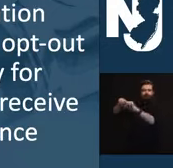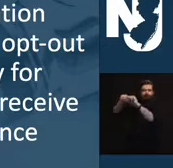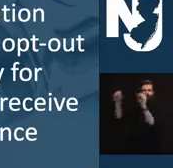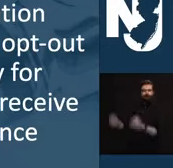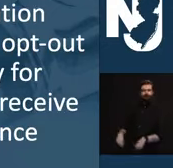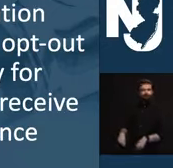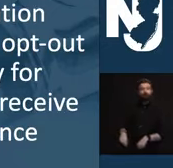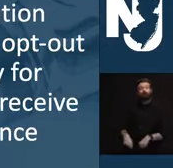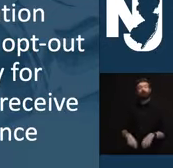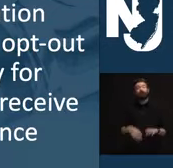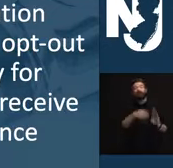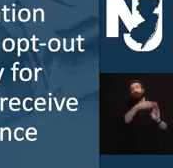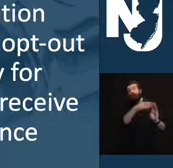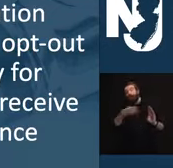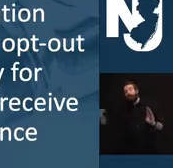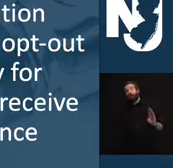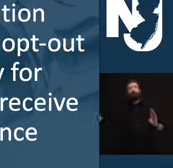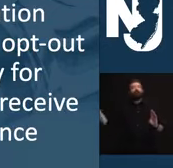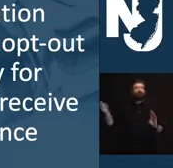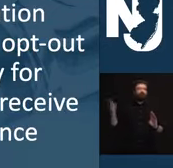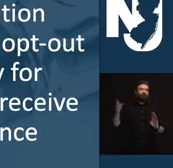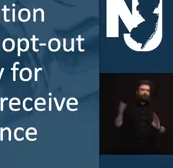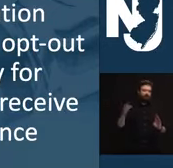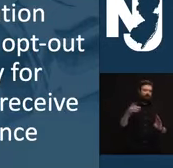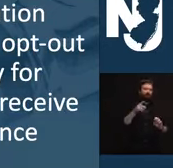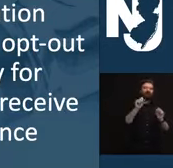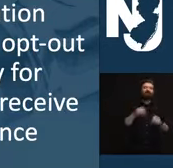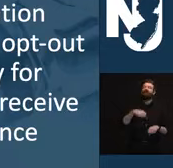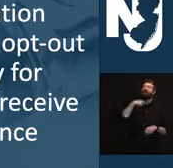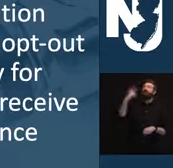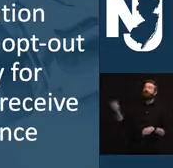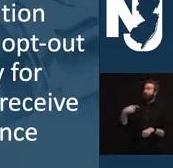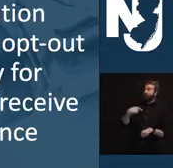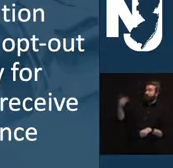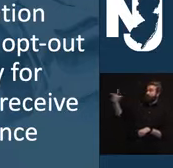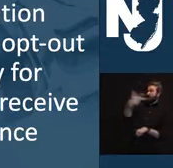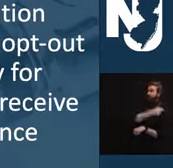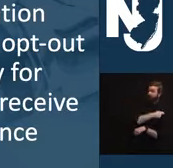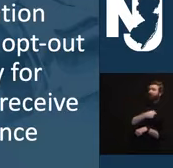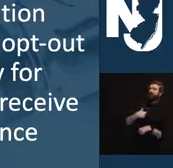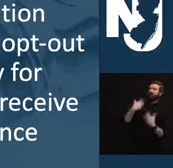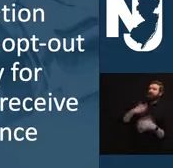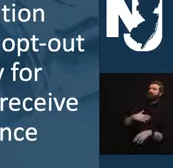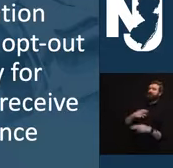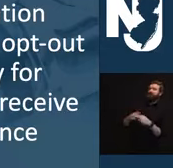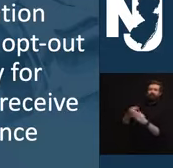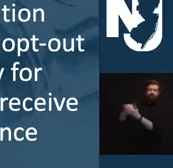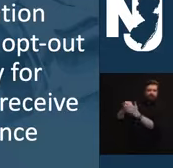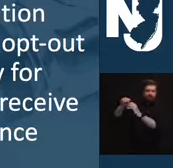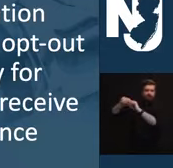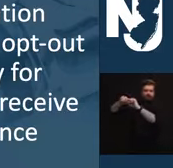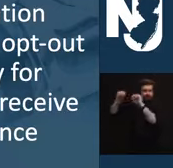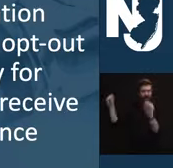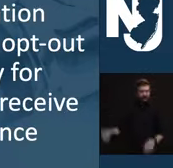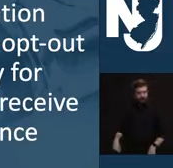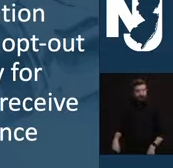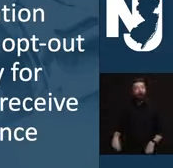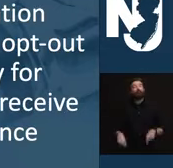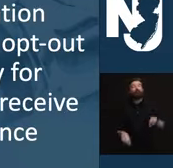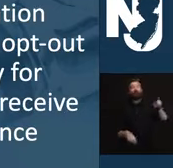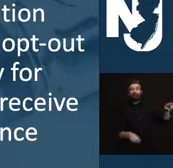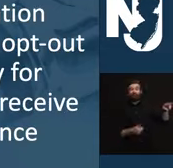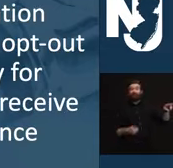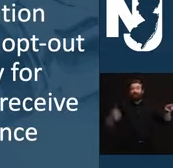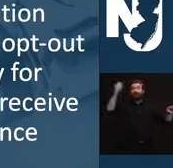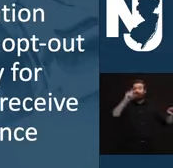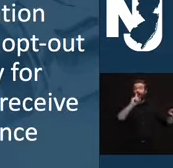you were opted out. So what we're saying through this executive order is very specific to the COVID-19 vaccine.